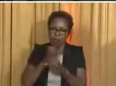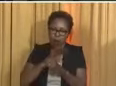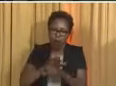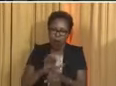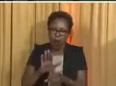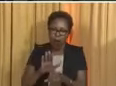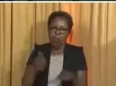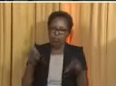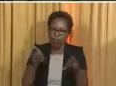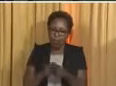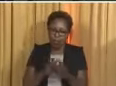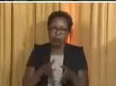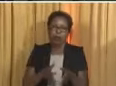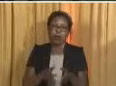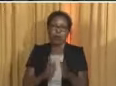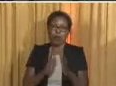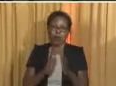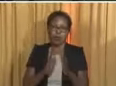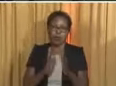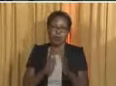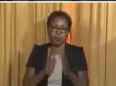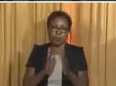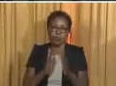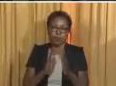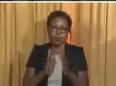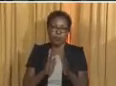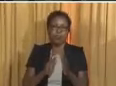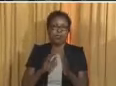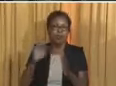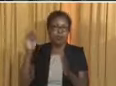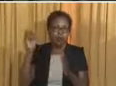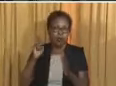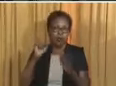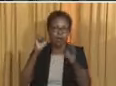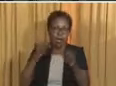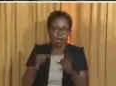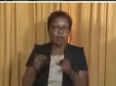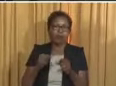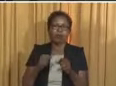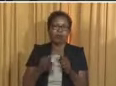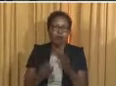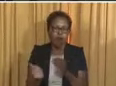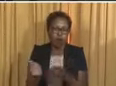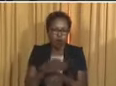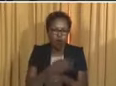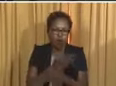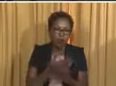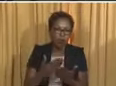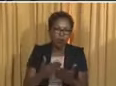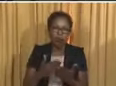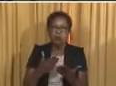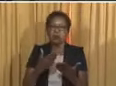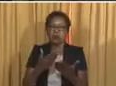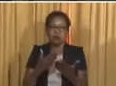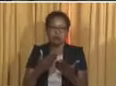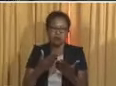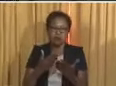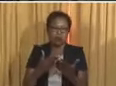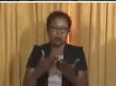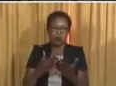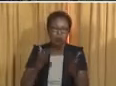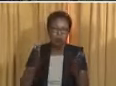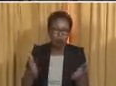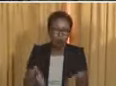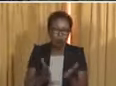said measures could constitute a policy, statutory, or constitutional frame. Clearly in promoting and